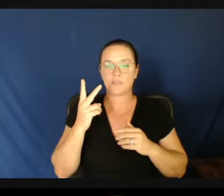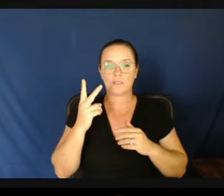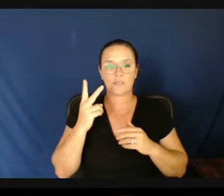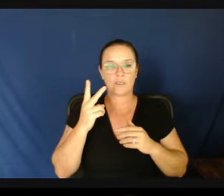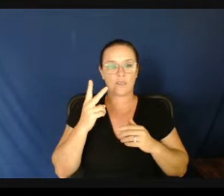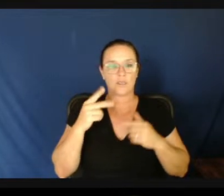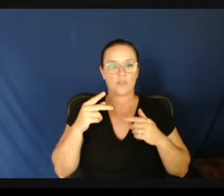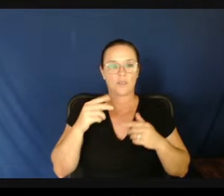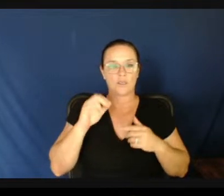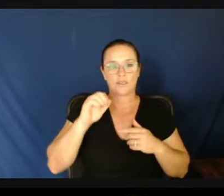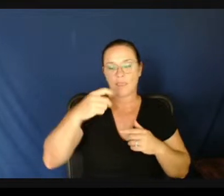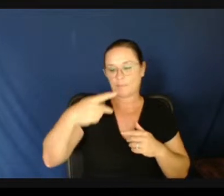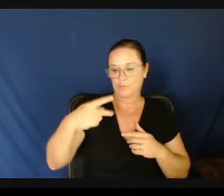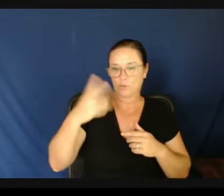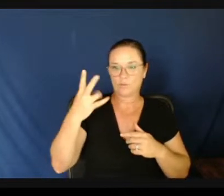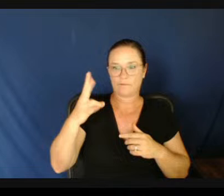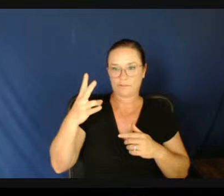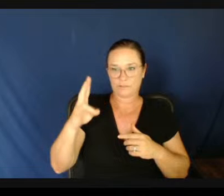episode 17 signal.